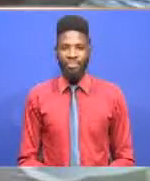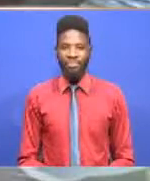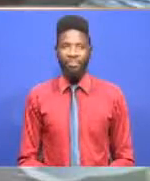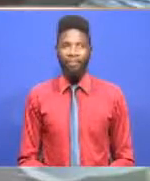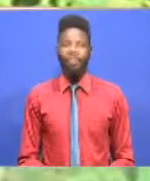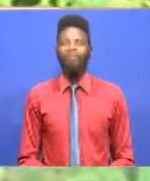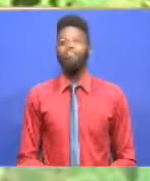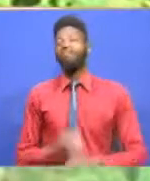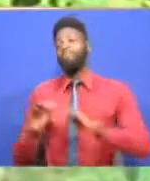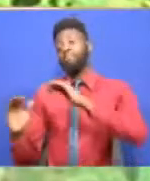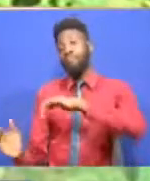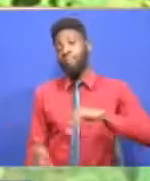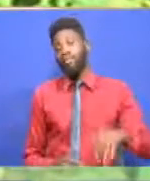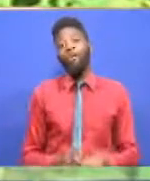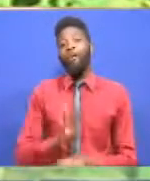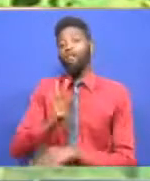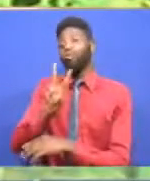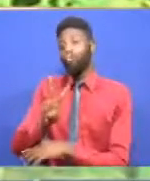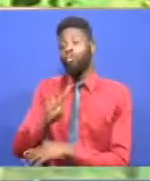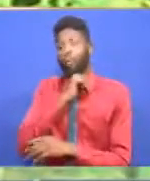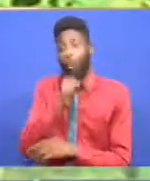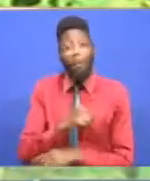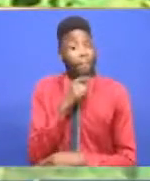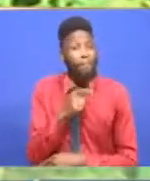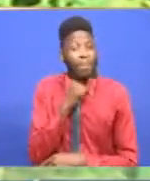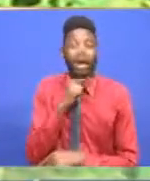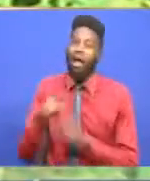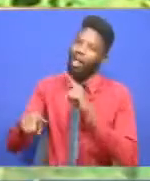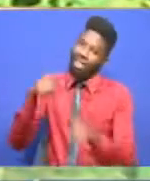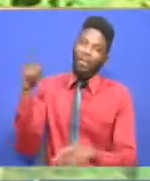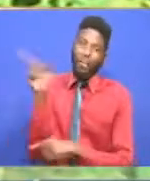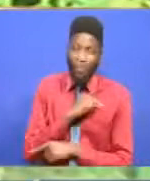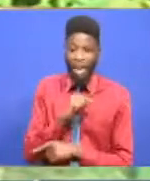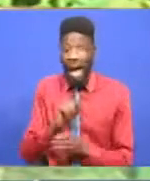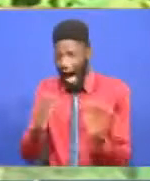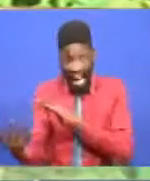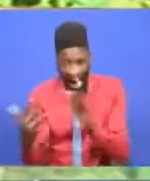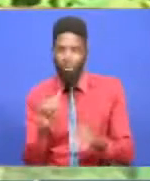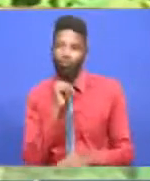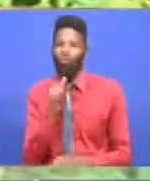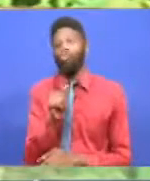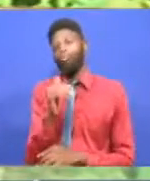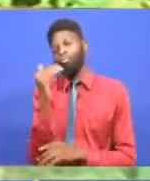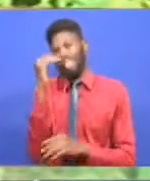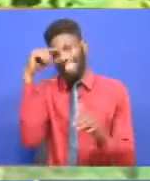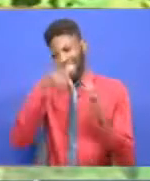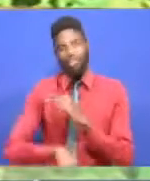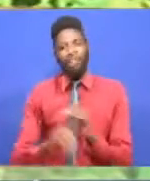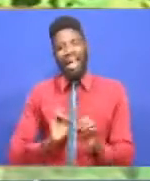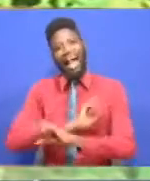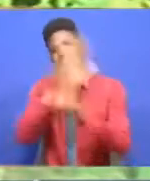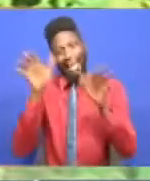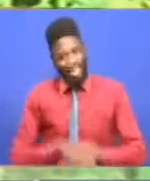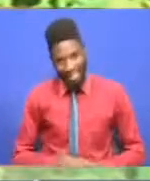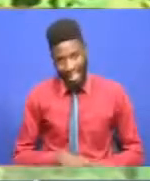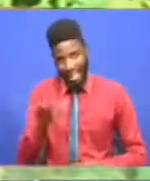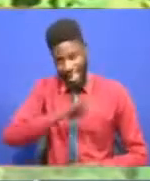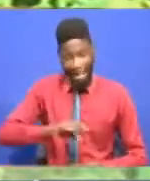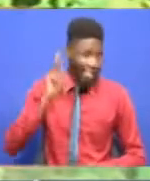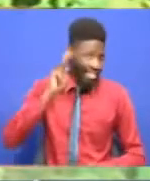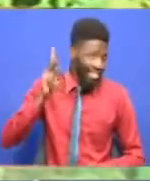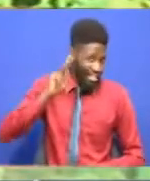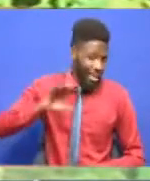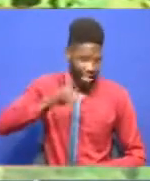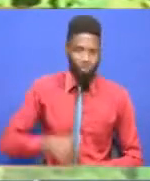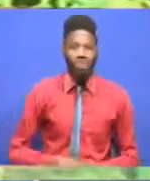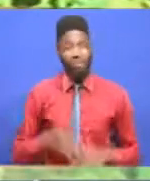And in other matters, a 42-year-old man has been murdered under unclear circumstances in Matunwa sublocation in Kisii County.